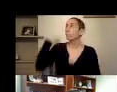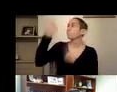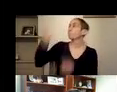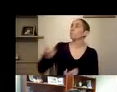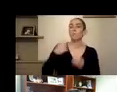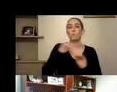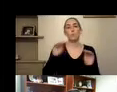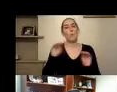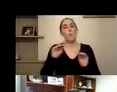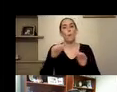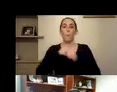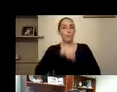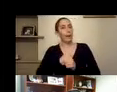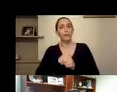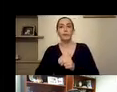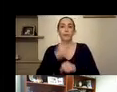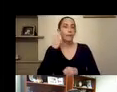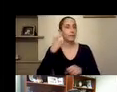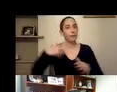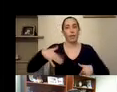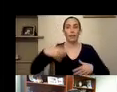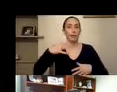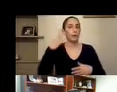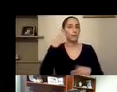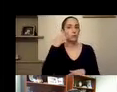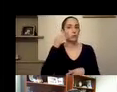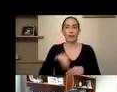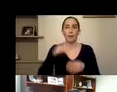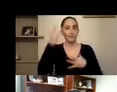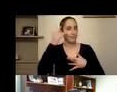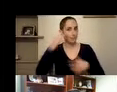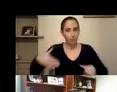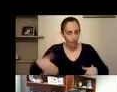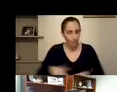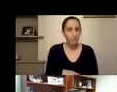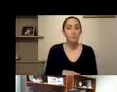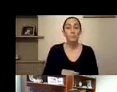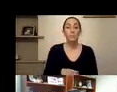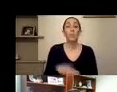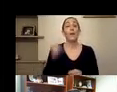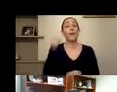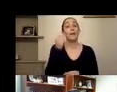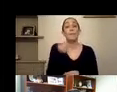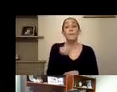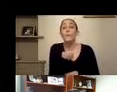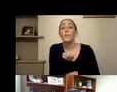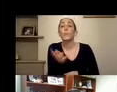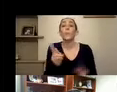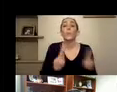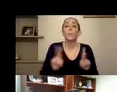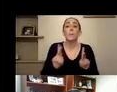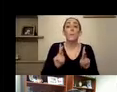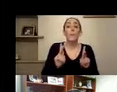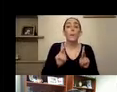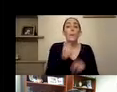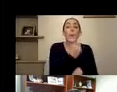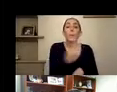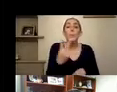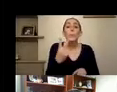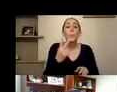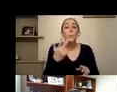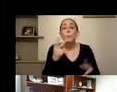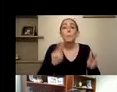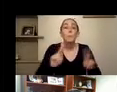pre-existing protection or immunity against the virus. So when you have a couple of people in a population that's